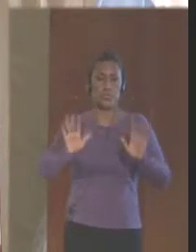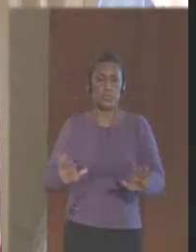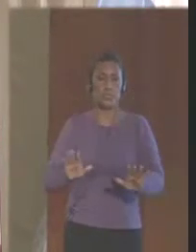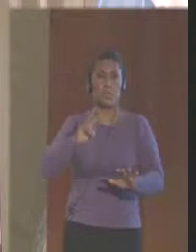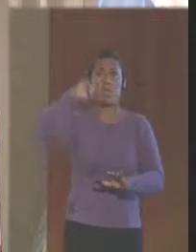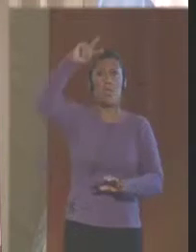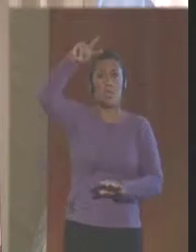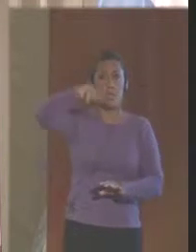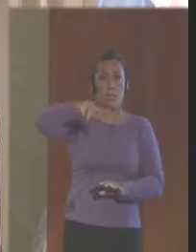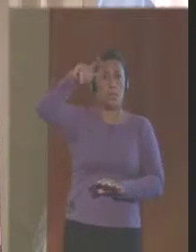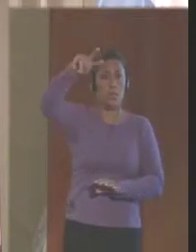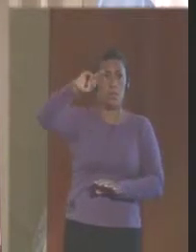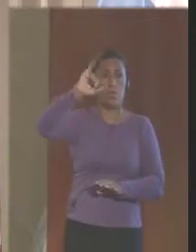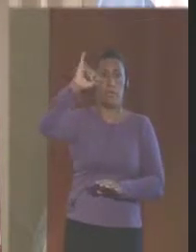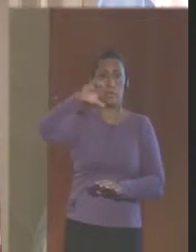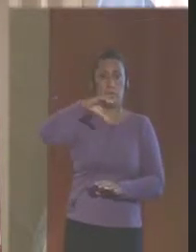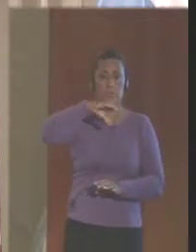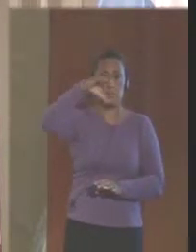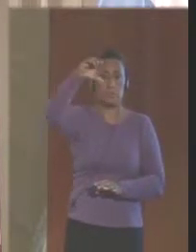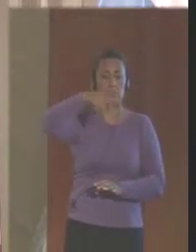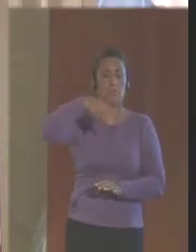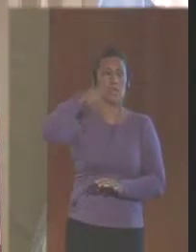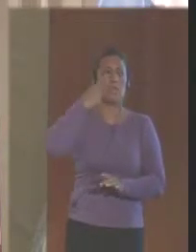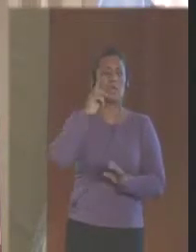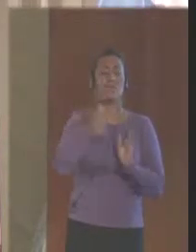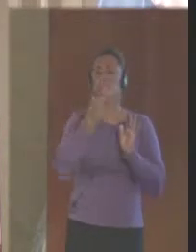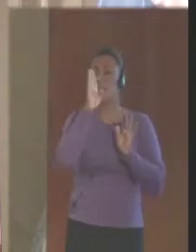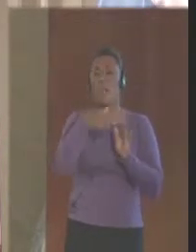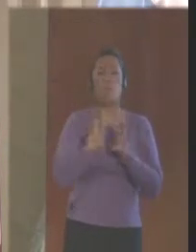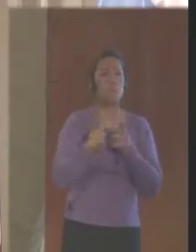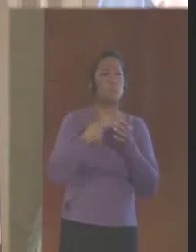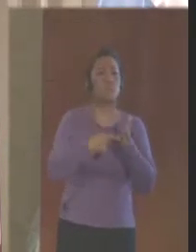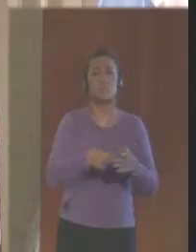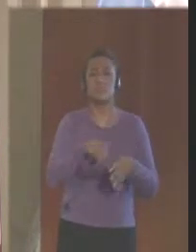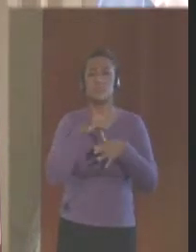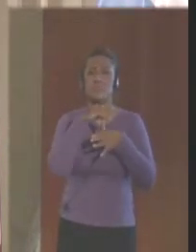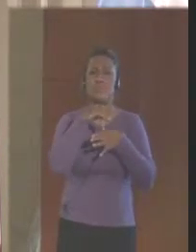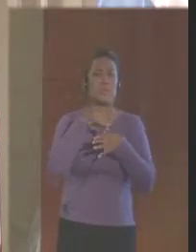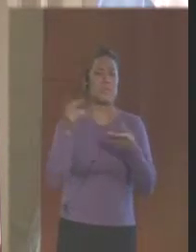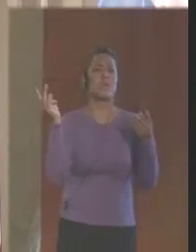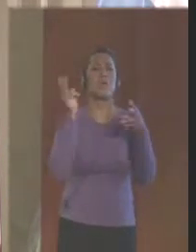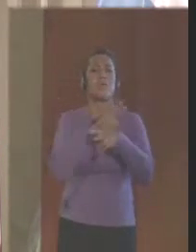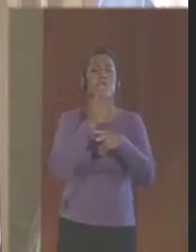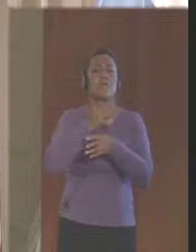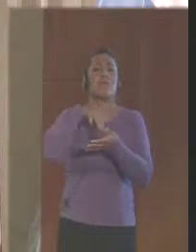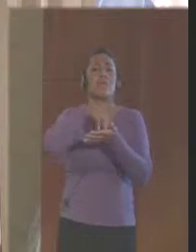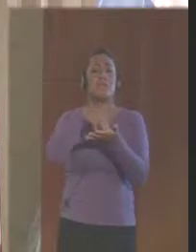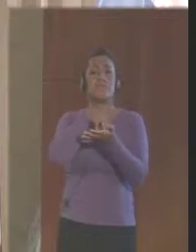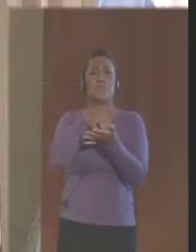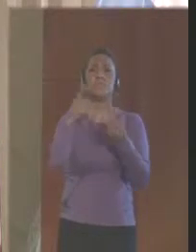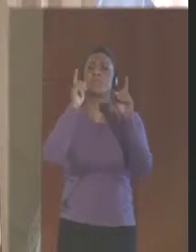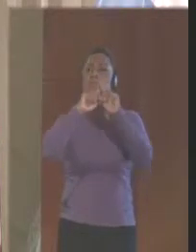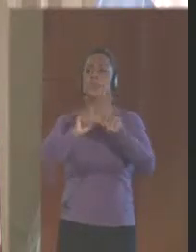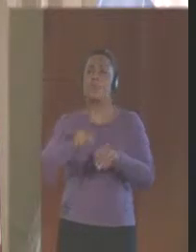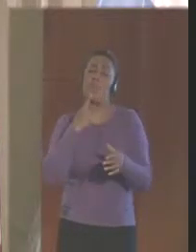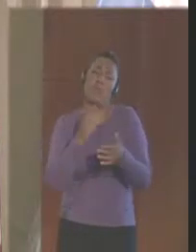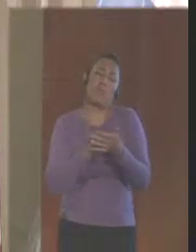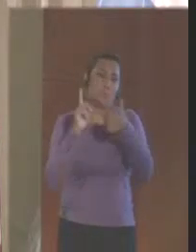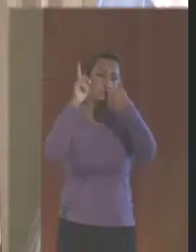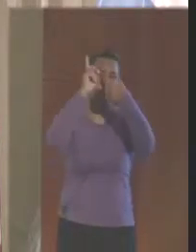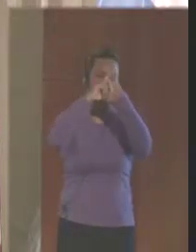exposure to risk. Trinidad and Tobago is vulnerable to the following. One,